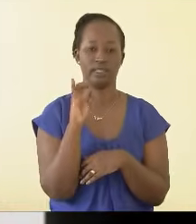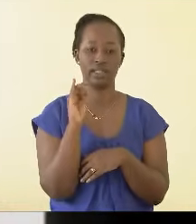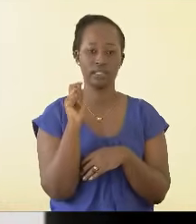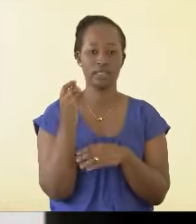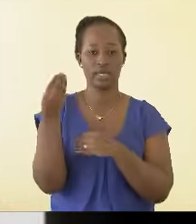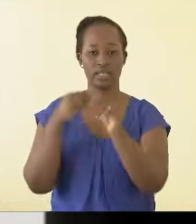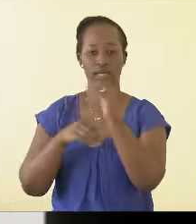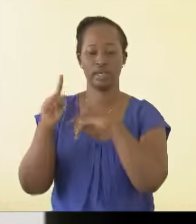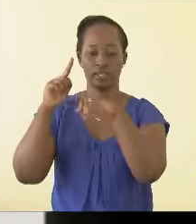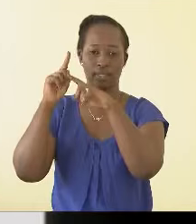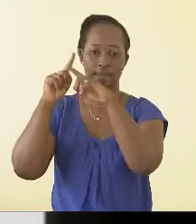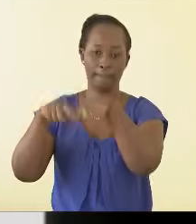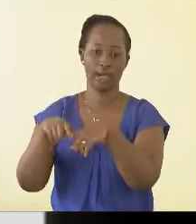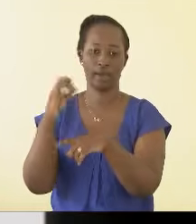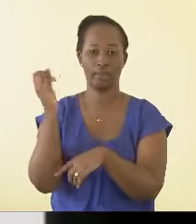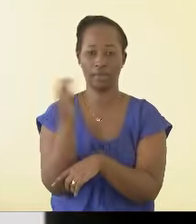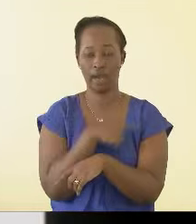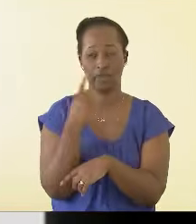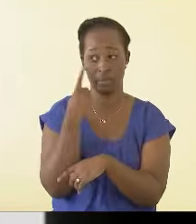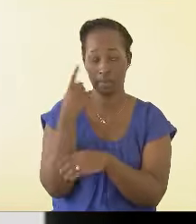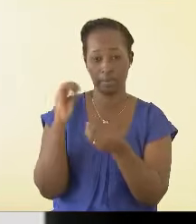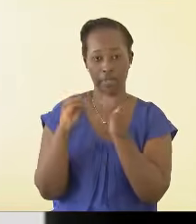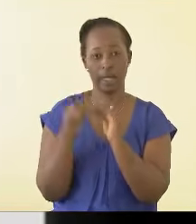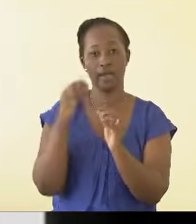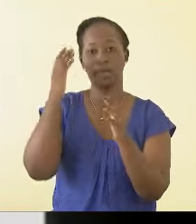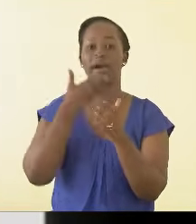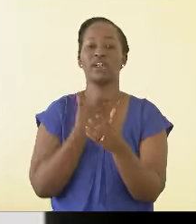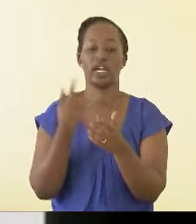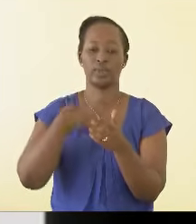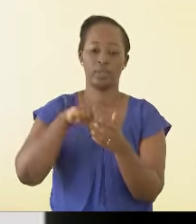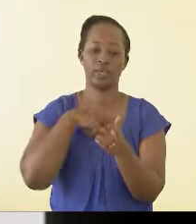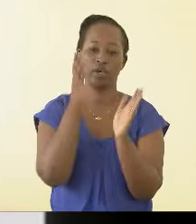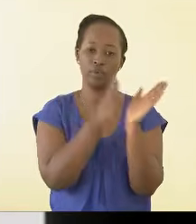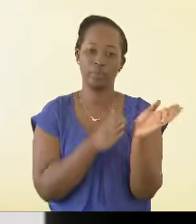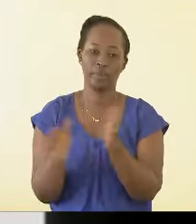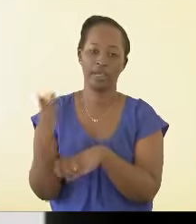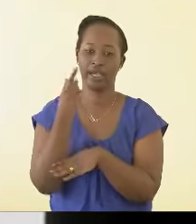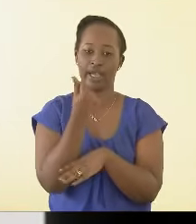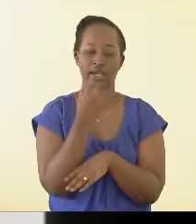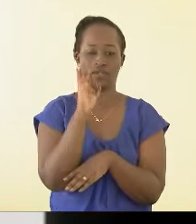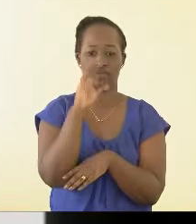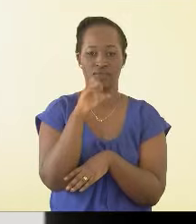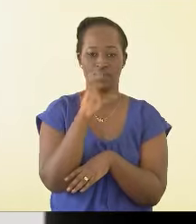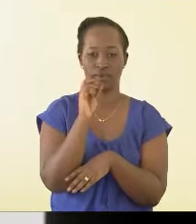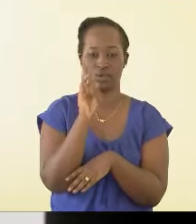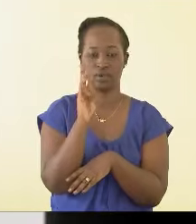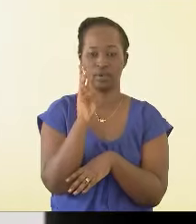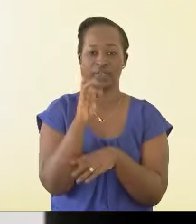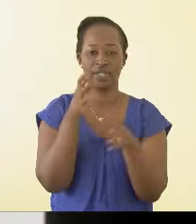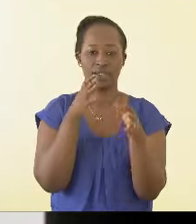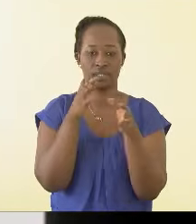see. Then what they want us to do, they want us to prepare a cash flow statement for